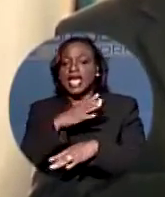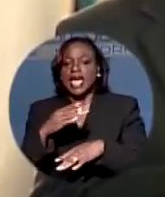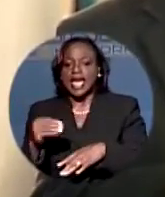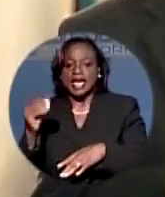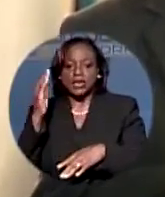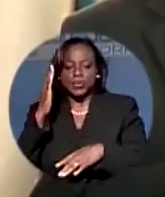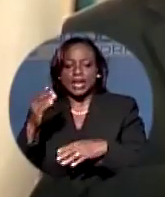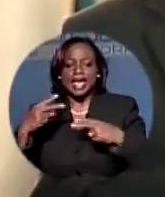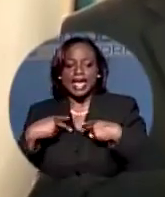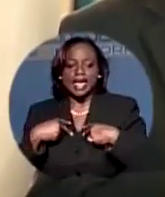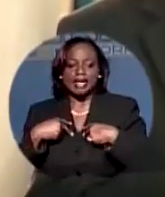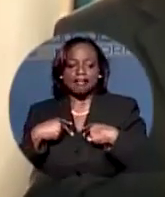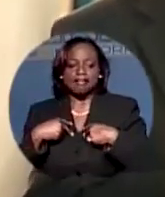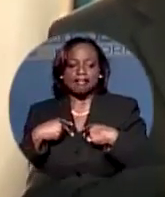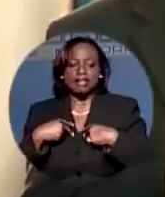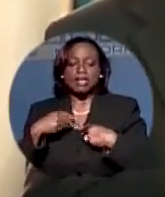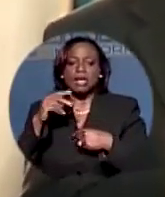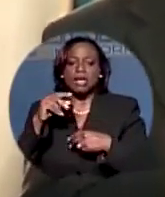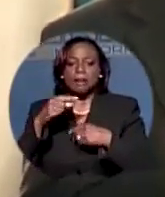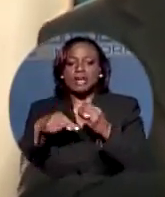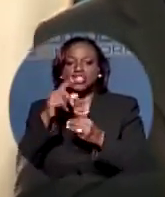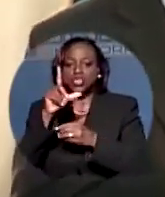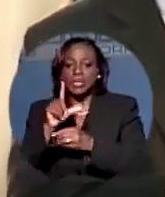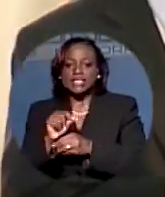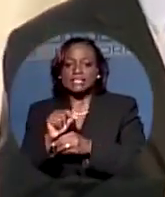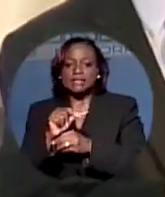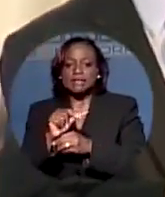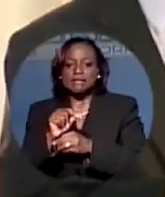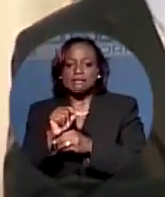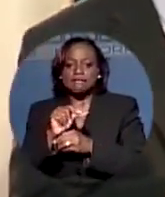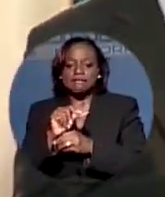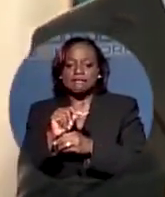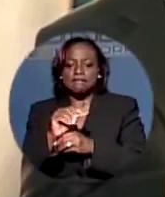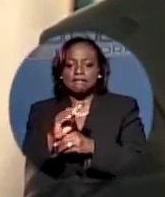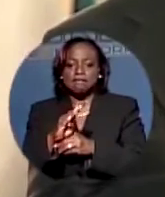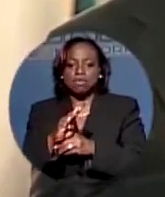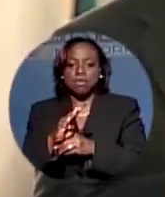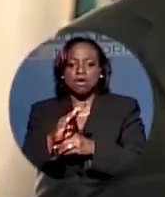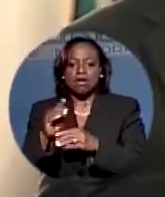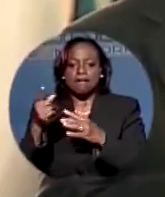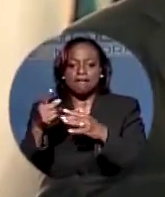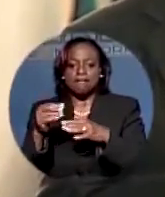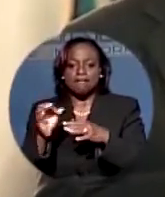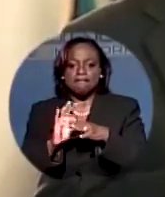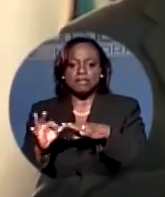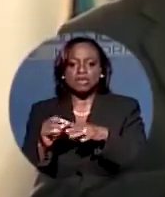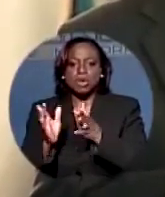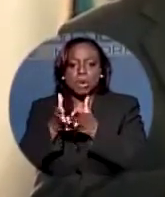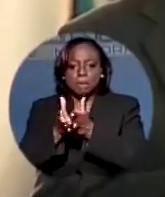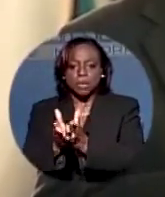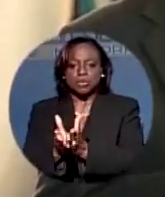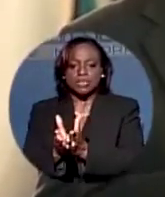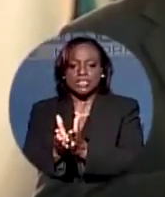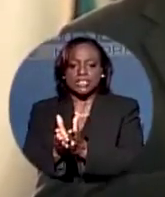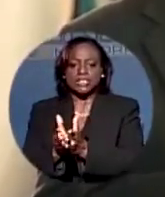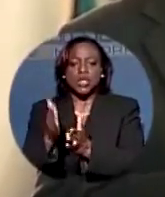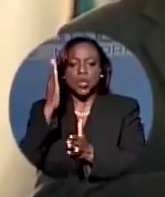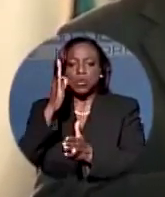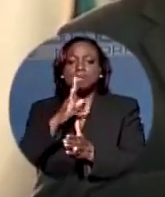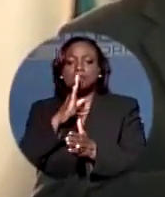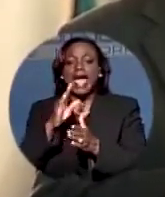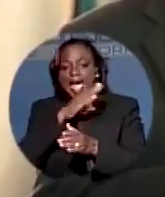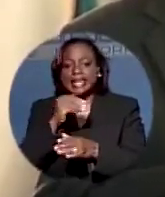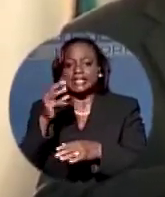capacity to accommodate the Defense Force's 200-foot patrol craft, in addition to being able to facilitate